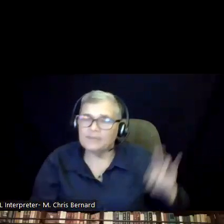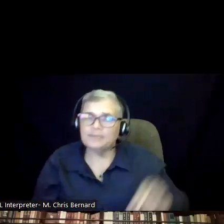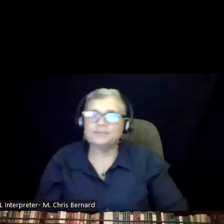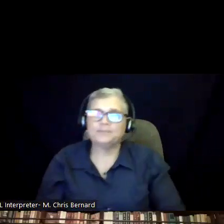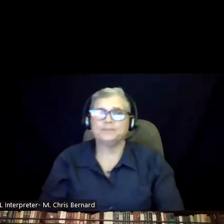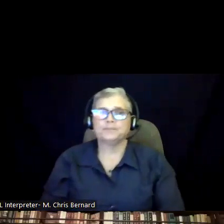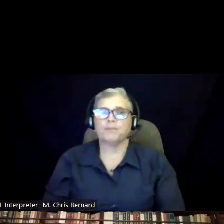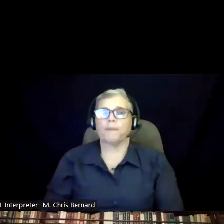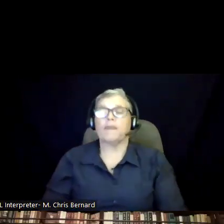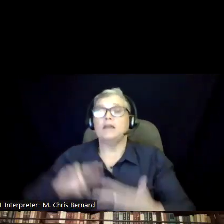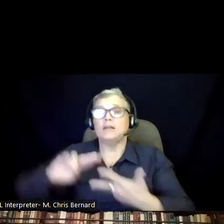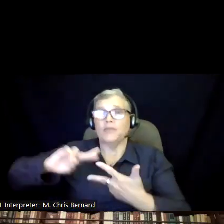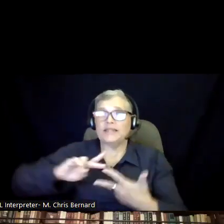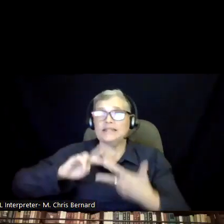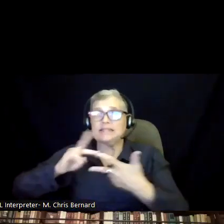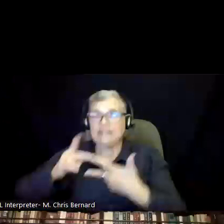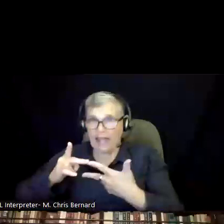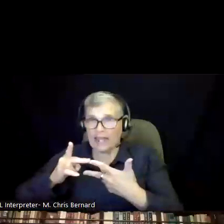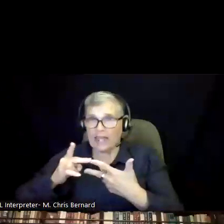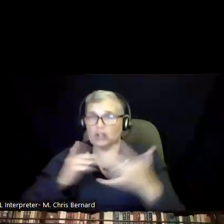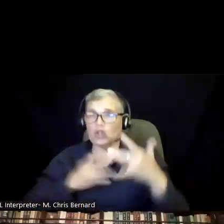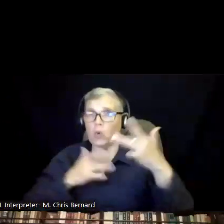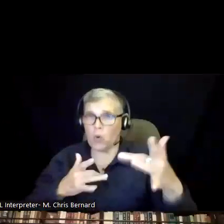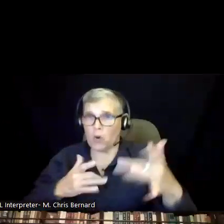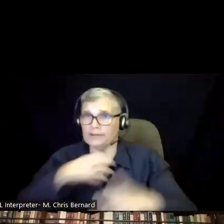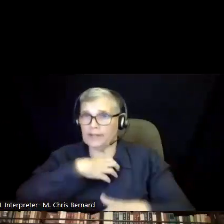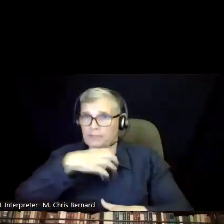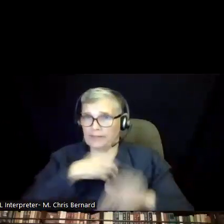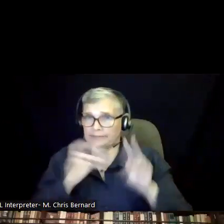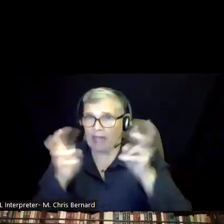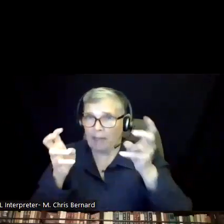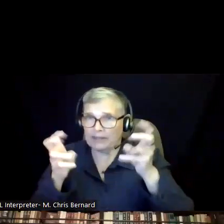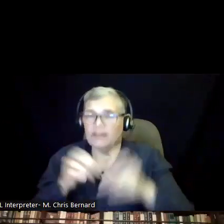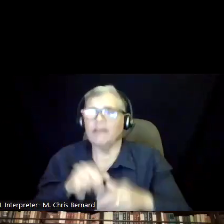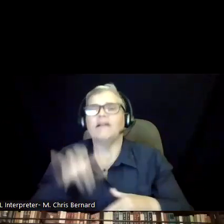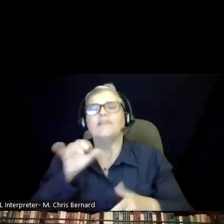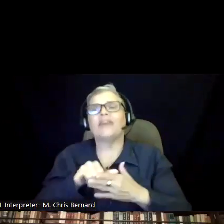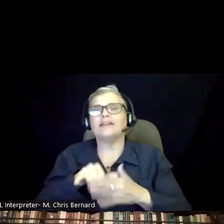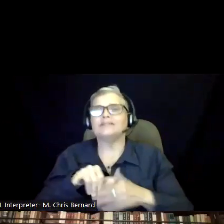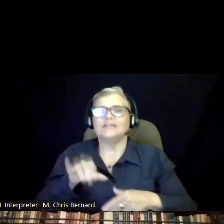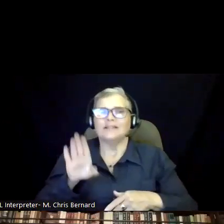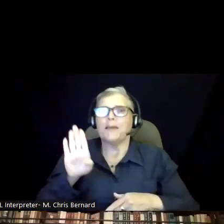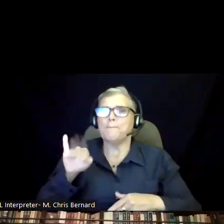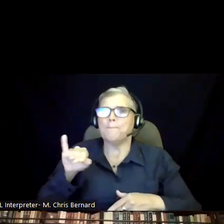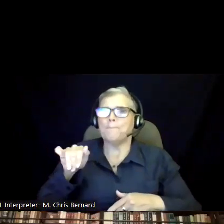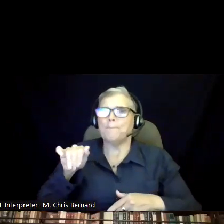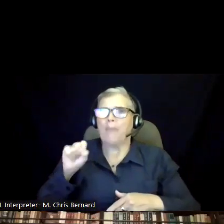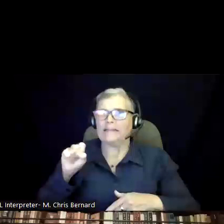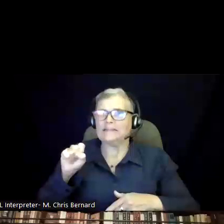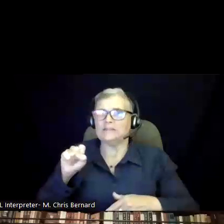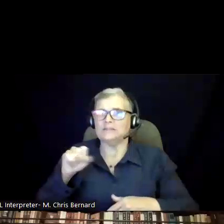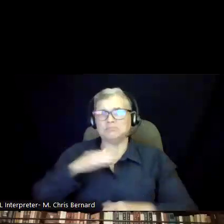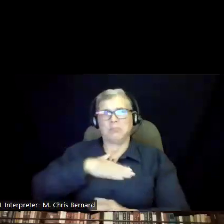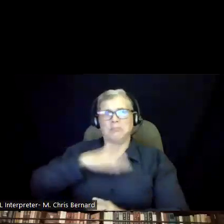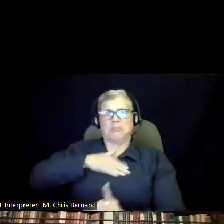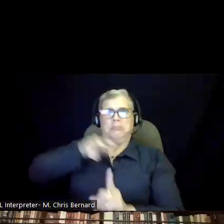The second category of critiques is that the narrative origin of the model is biased. And I mentioned those 2 narrative origins, the first